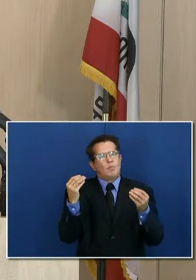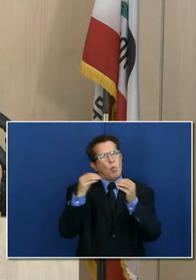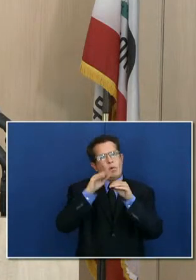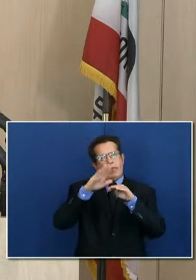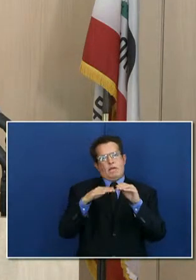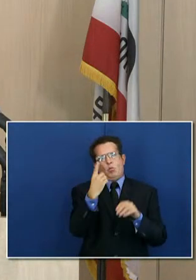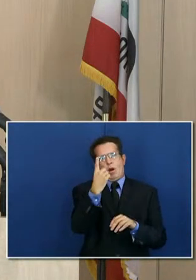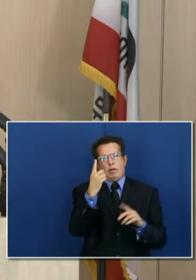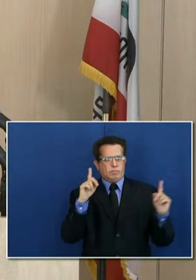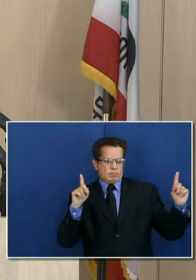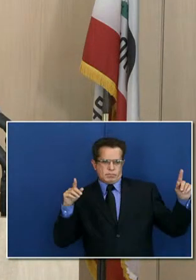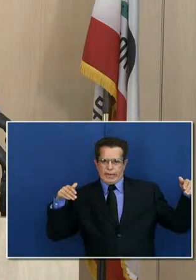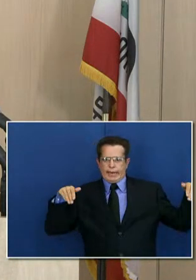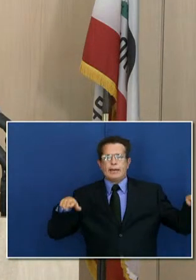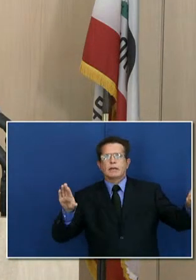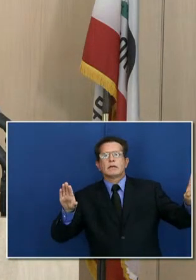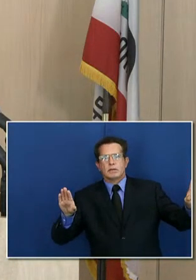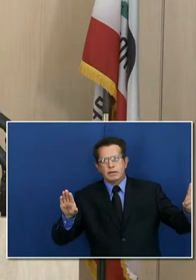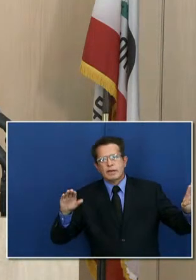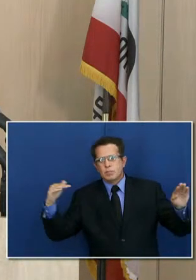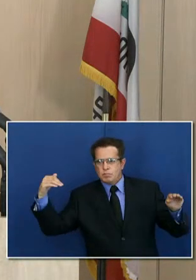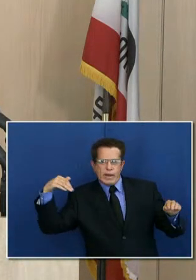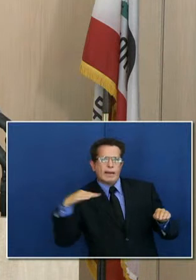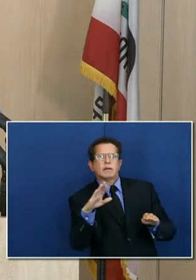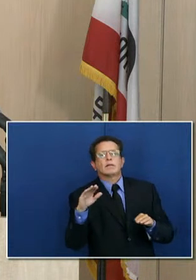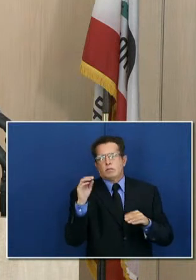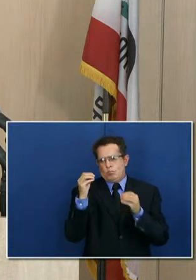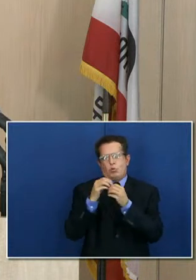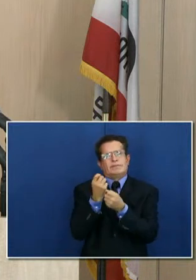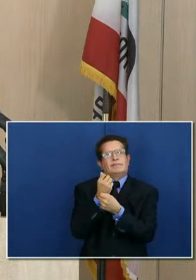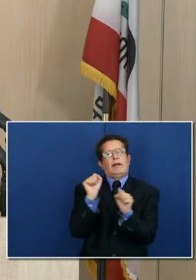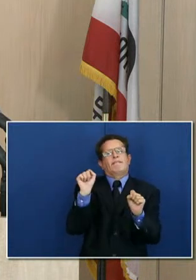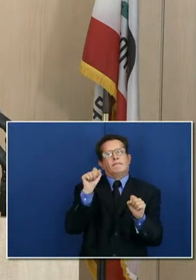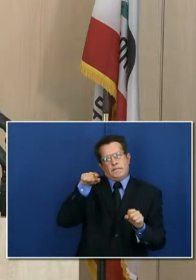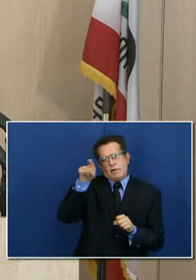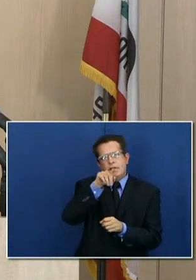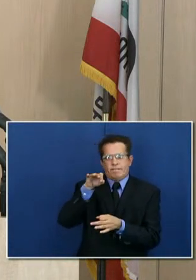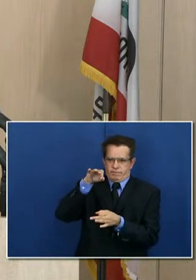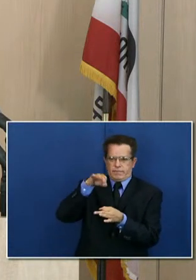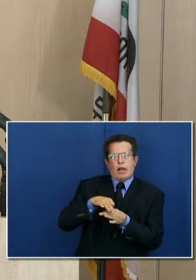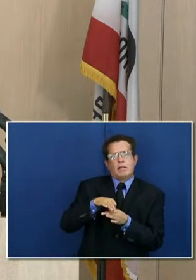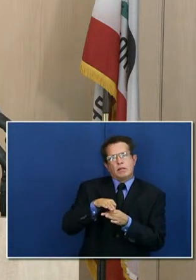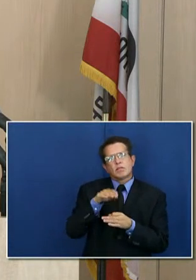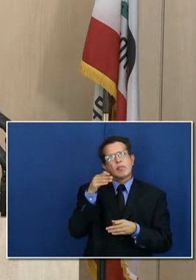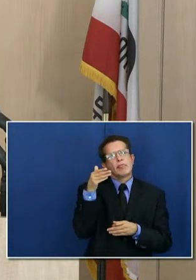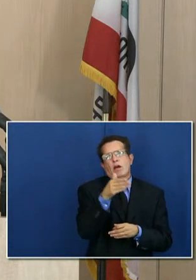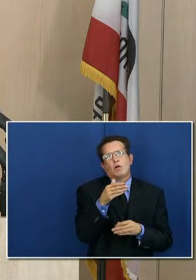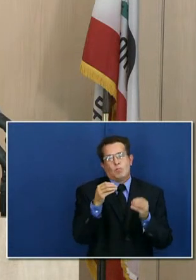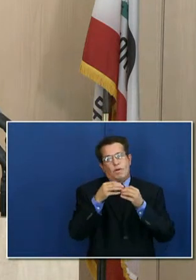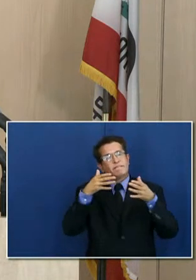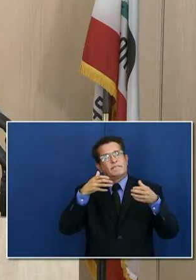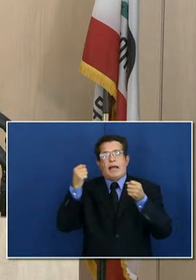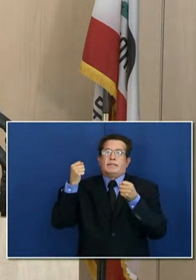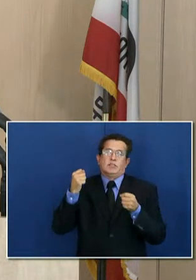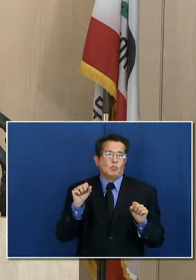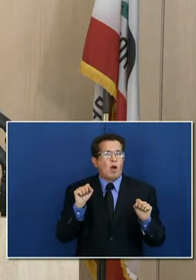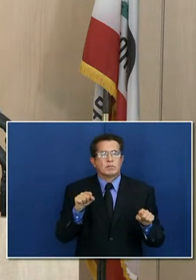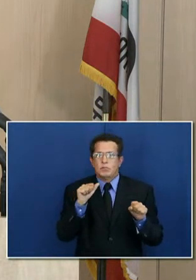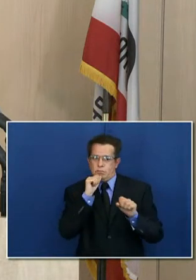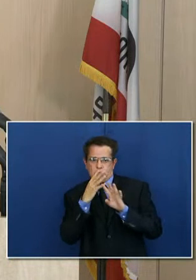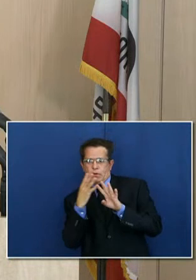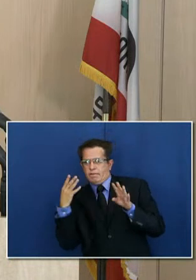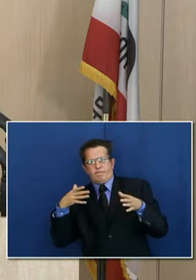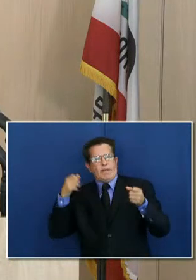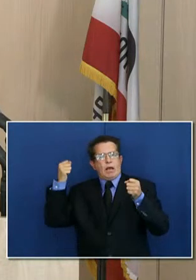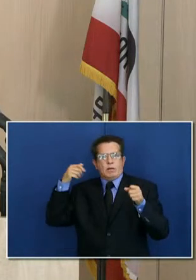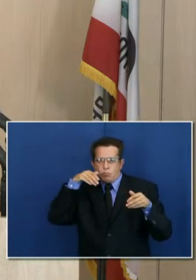to process and get voters their respective ballots to voters as expediently as possible, we now